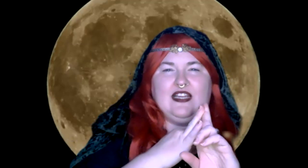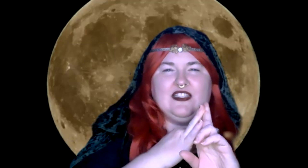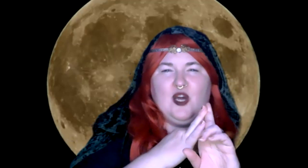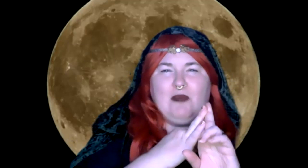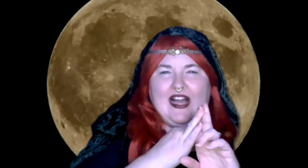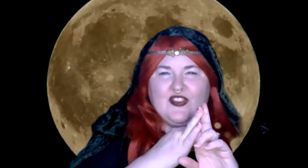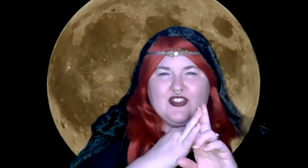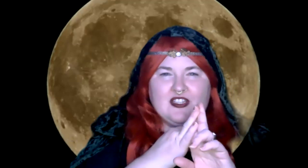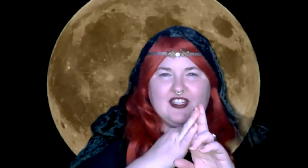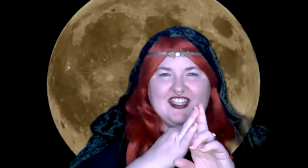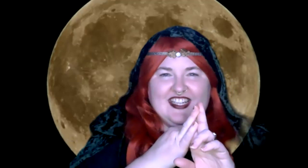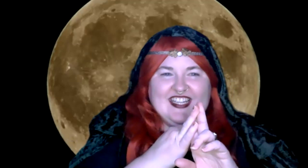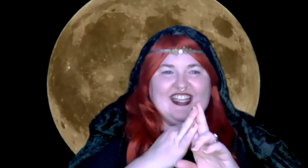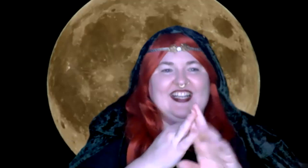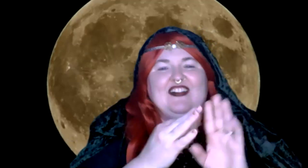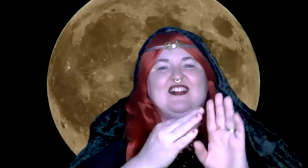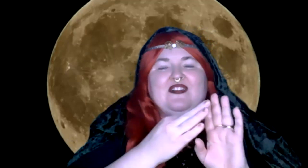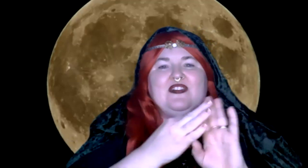take nice long baths,